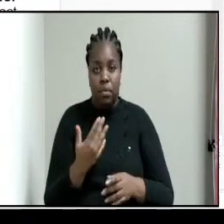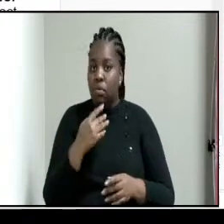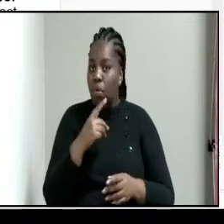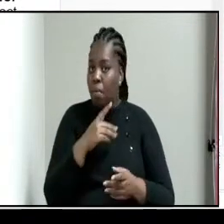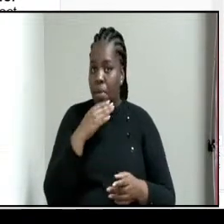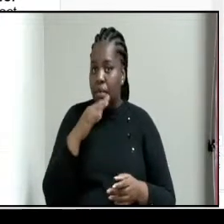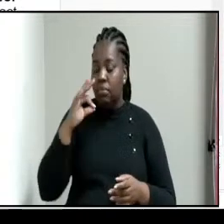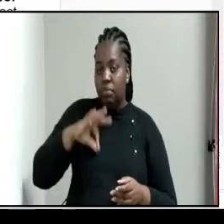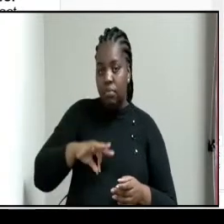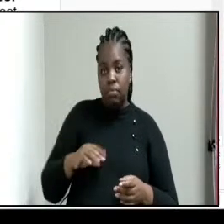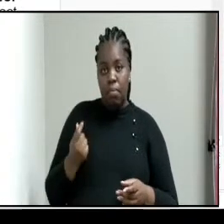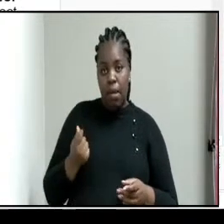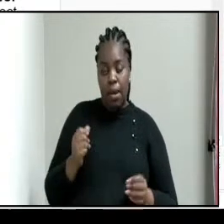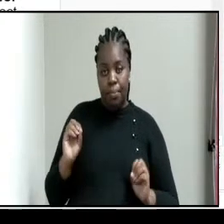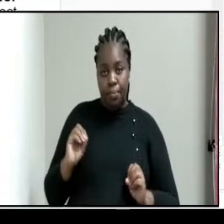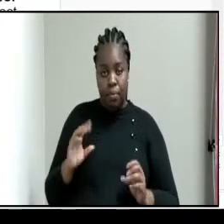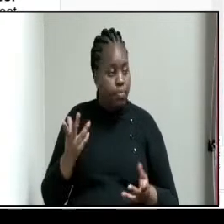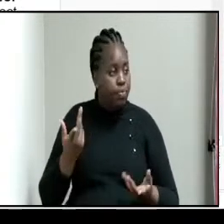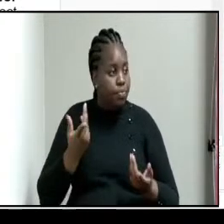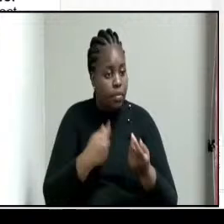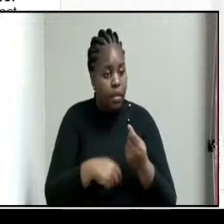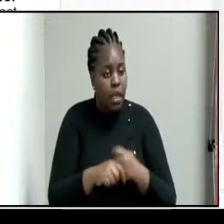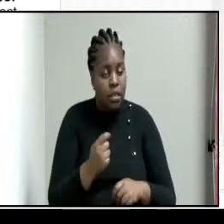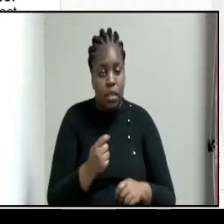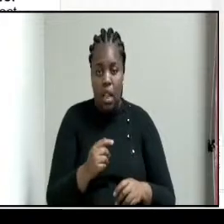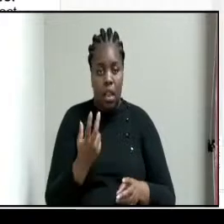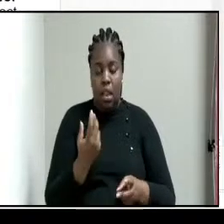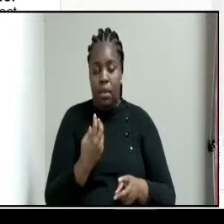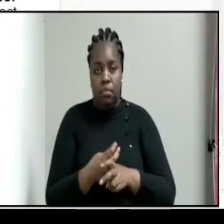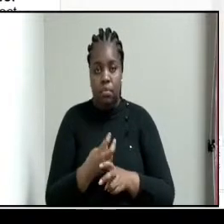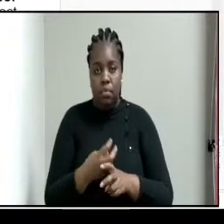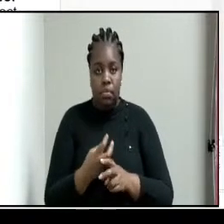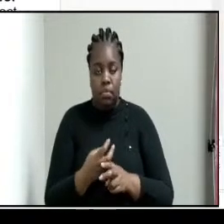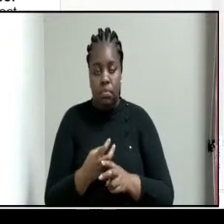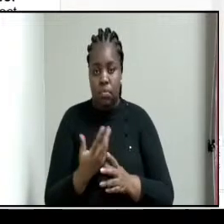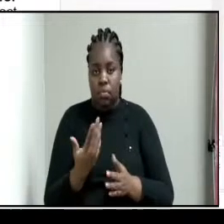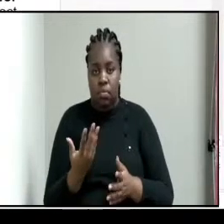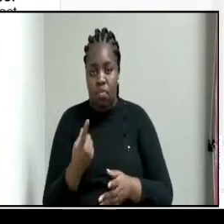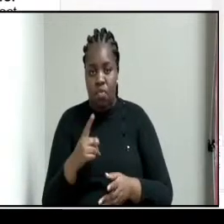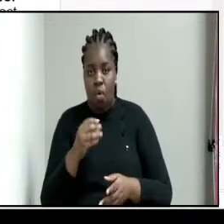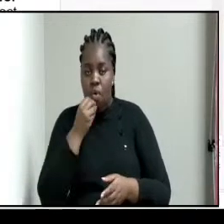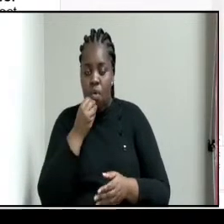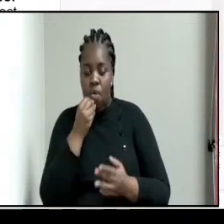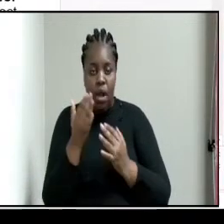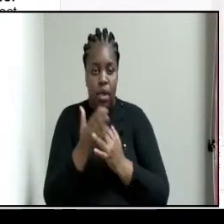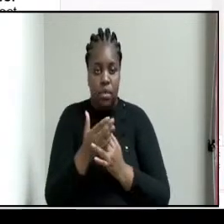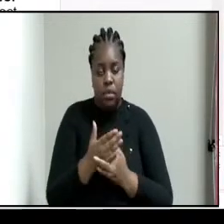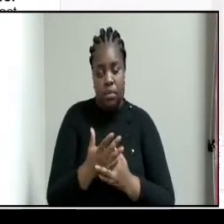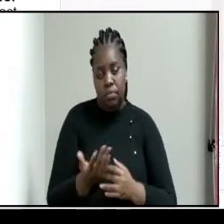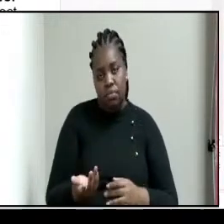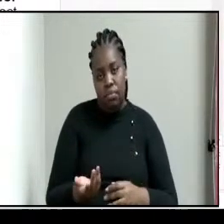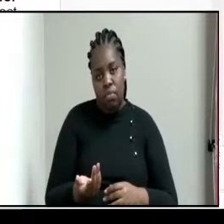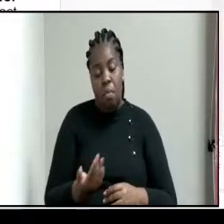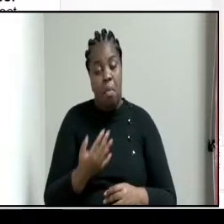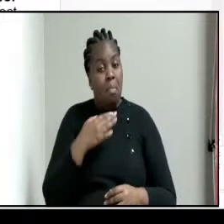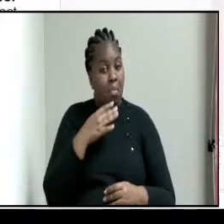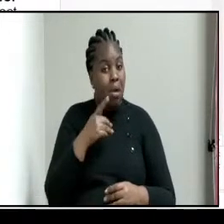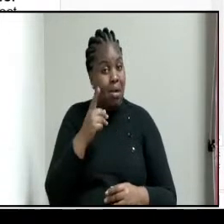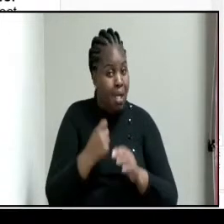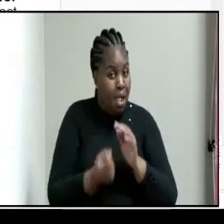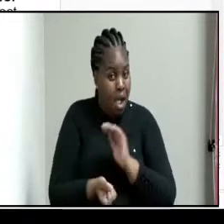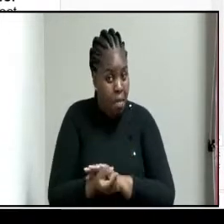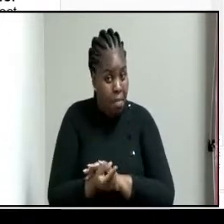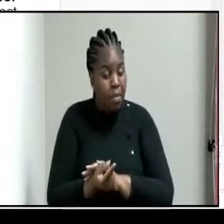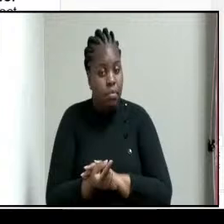income, or they cannot sell their labor, and therefore they may have challenges in terms of food accessibility concerned. And if that